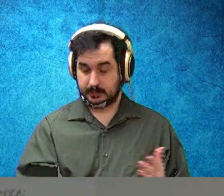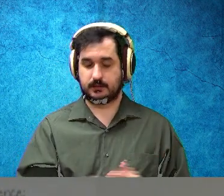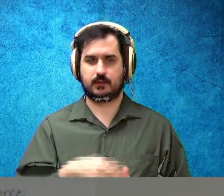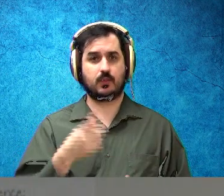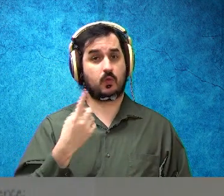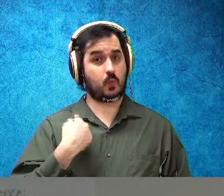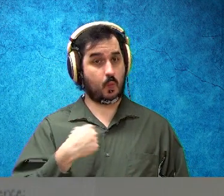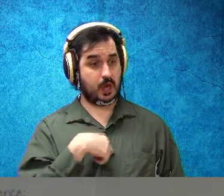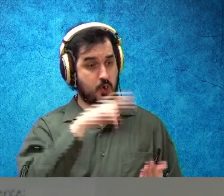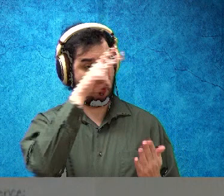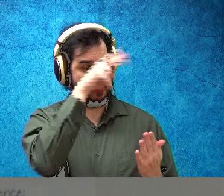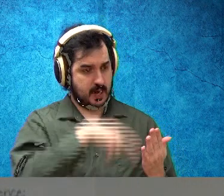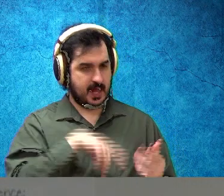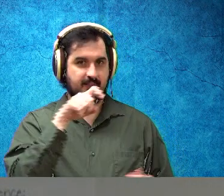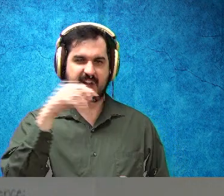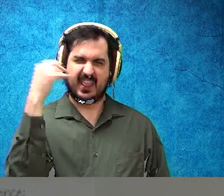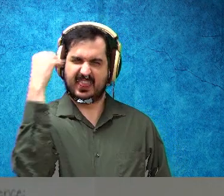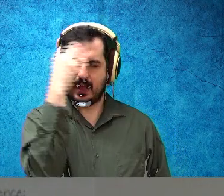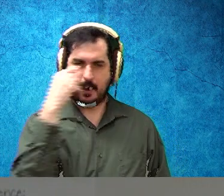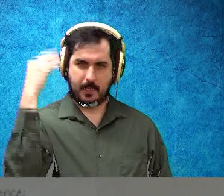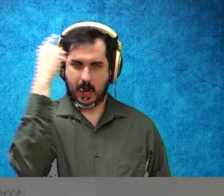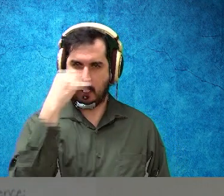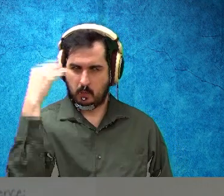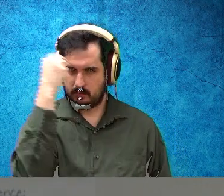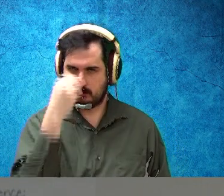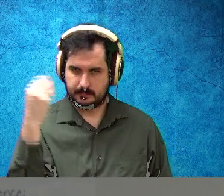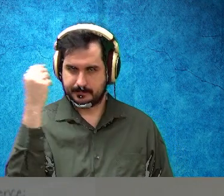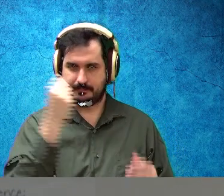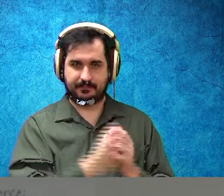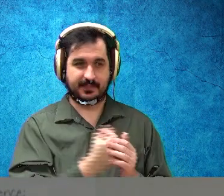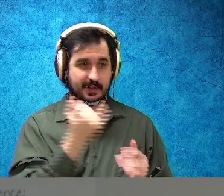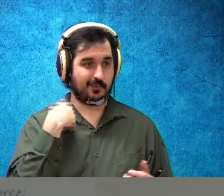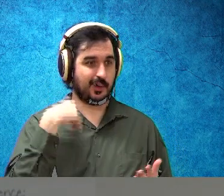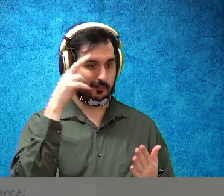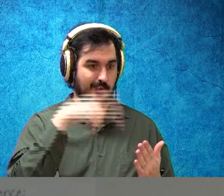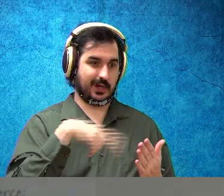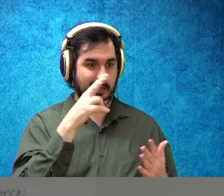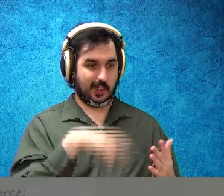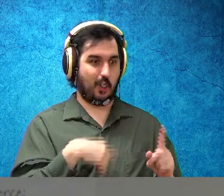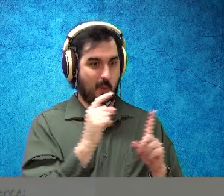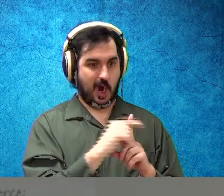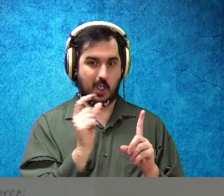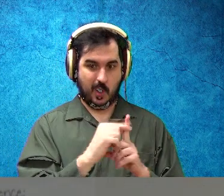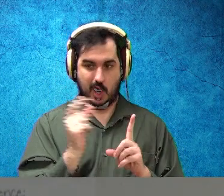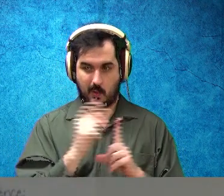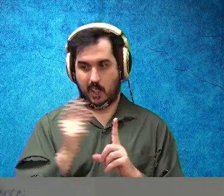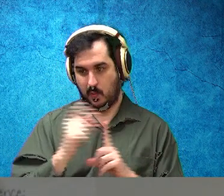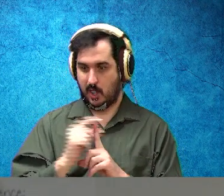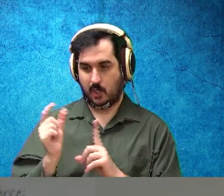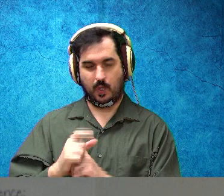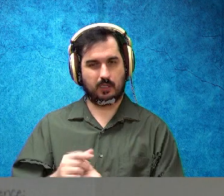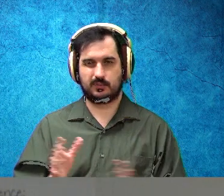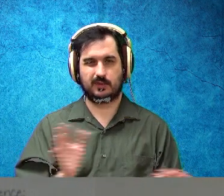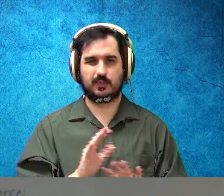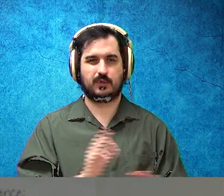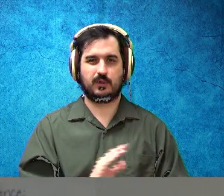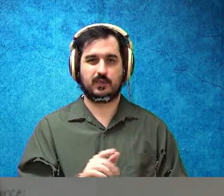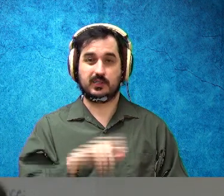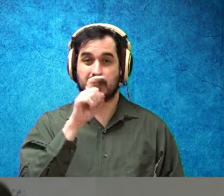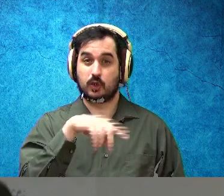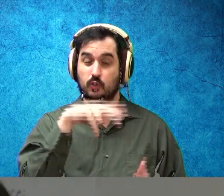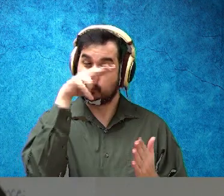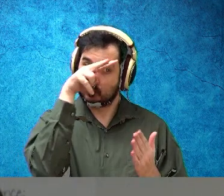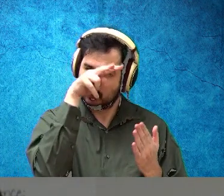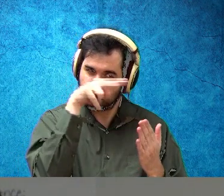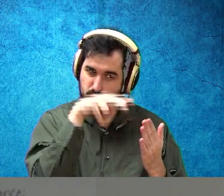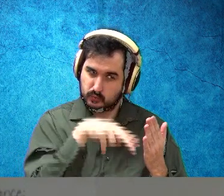it. We have to ask ourselves questions. If we're just reading, just calling the words, that's not reading, that's word calling. To gain